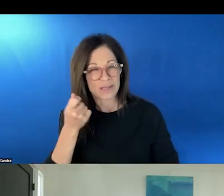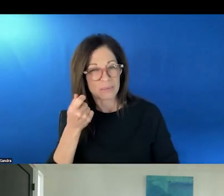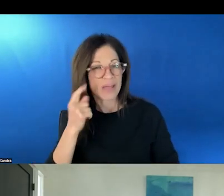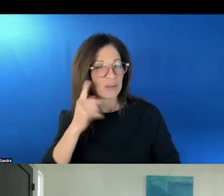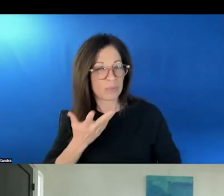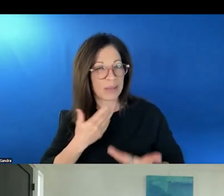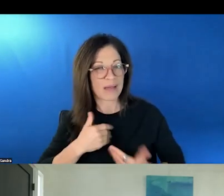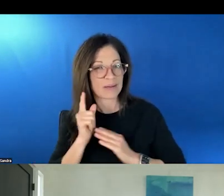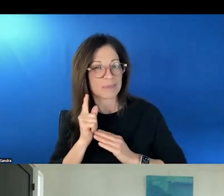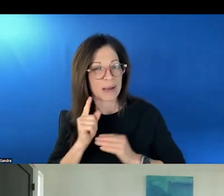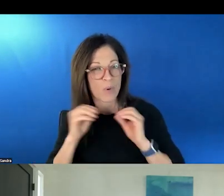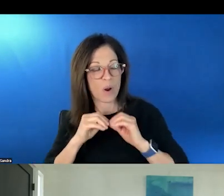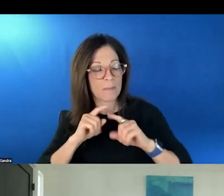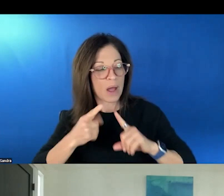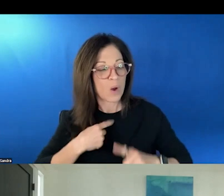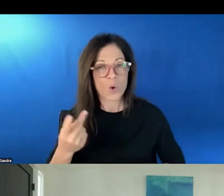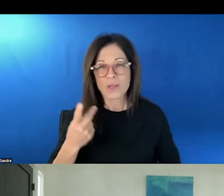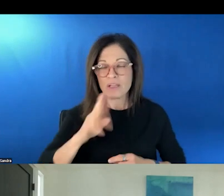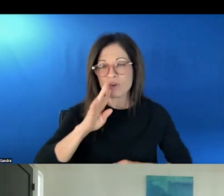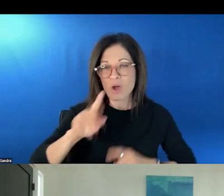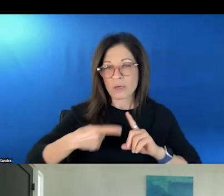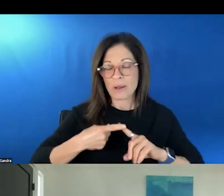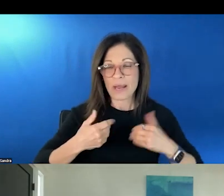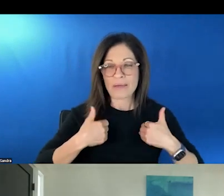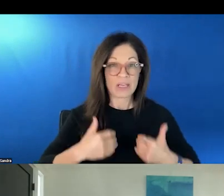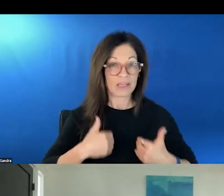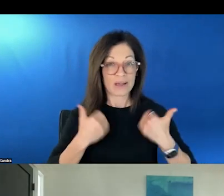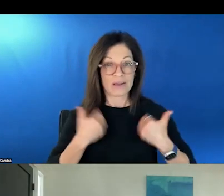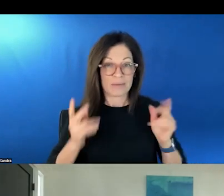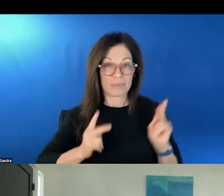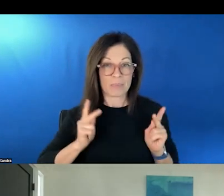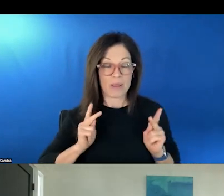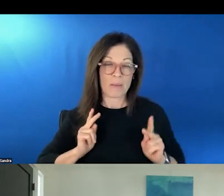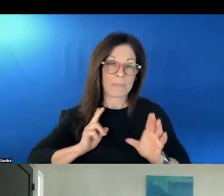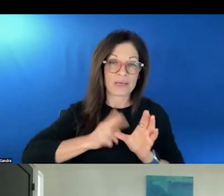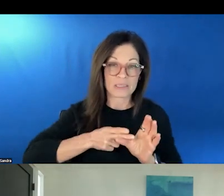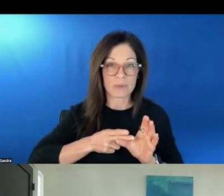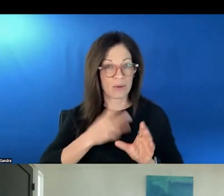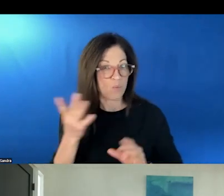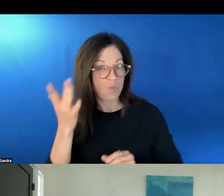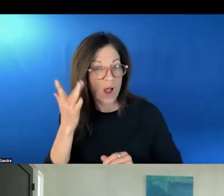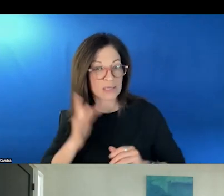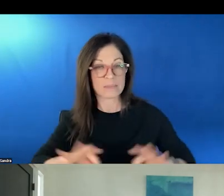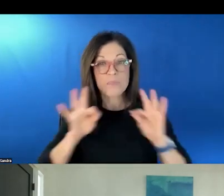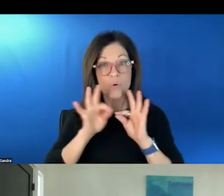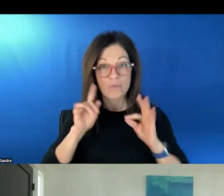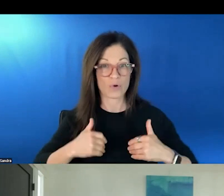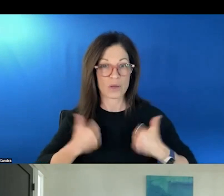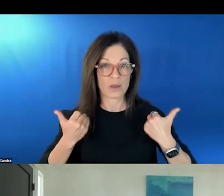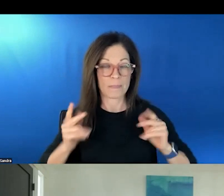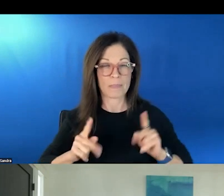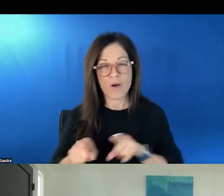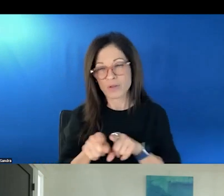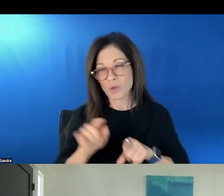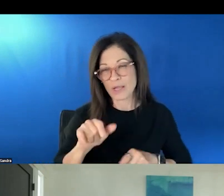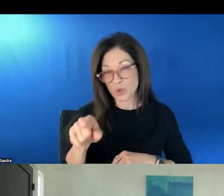spoke a little bit about having youth participate, why it's important for the young person, of course, but also, as you